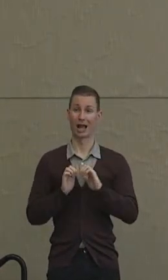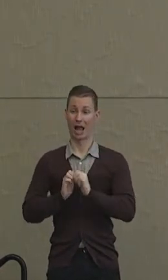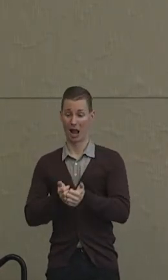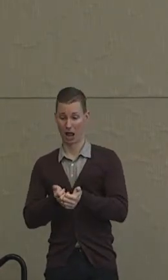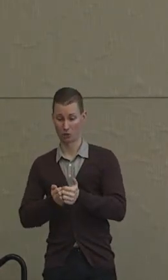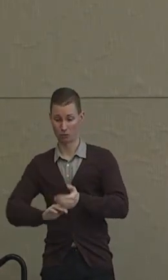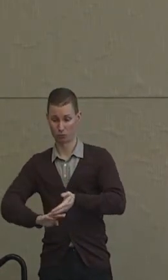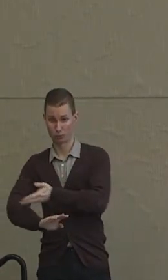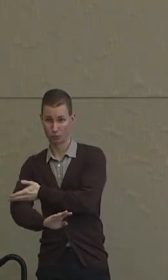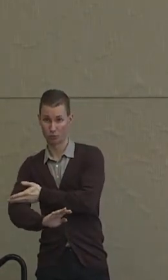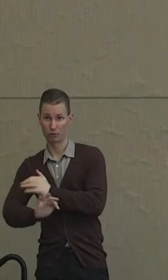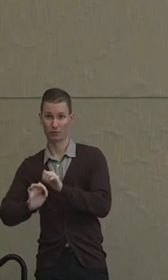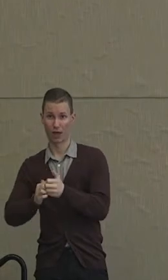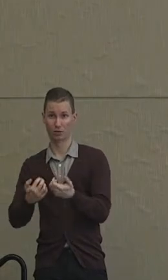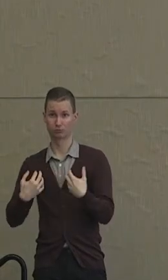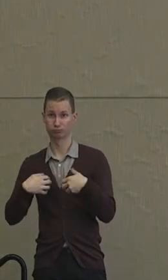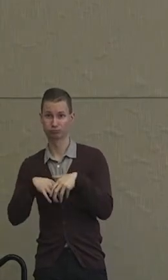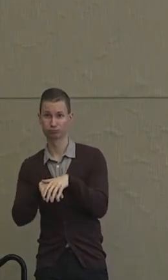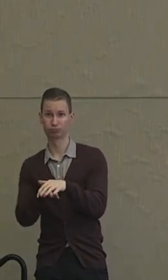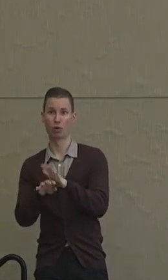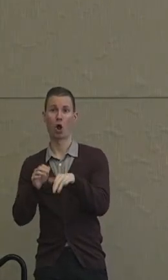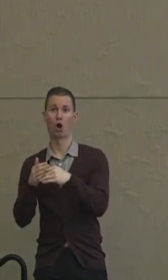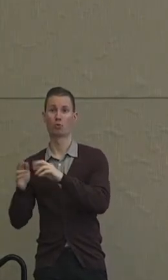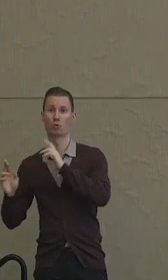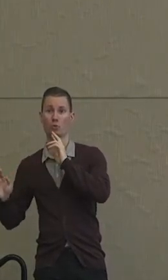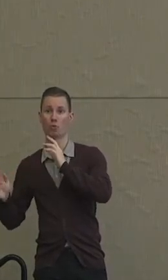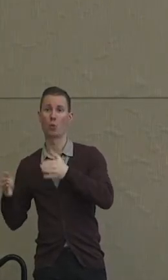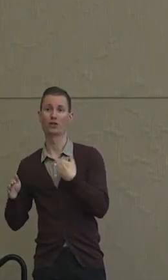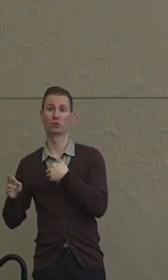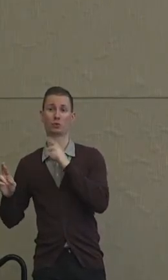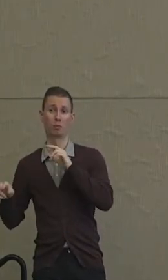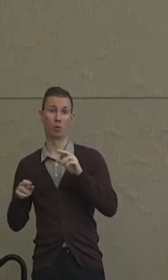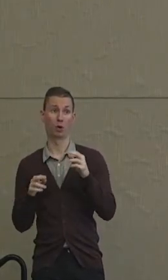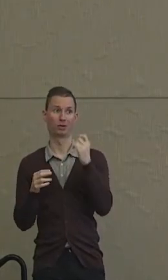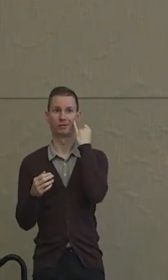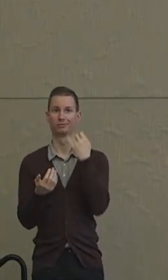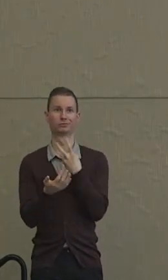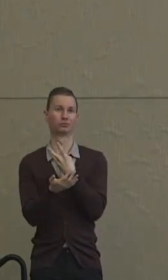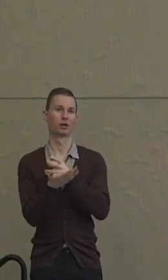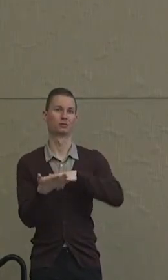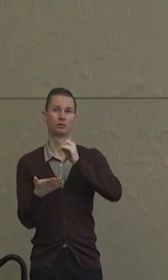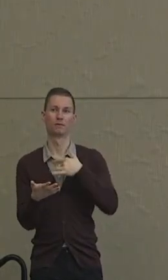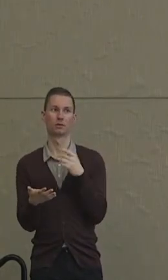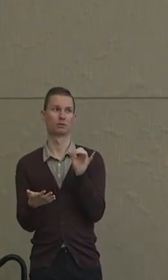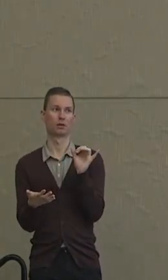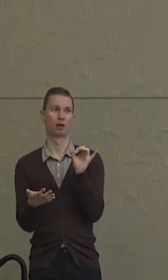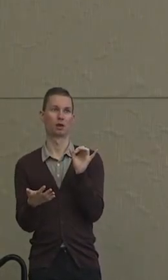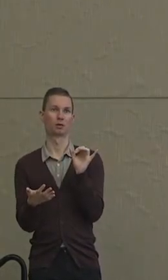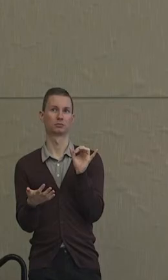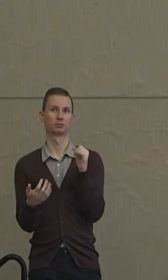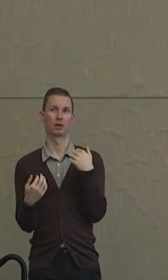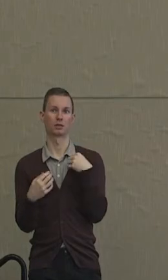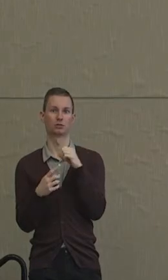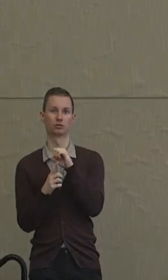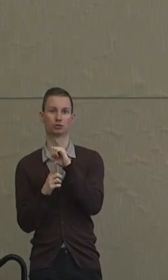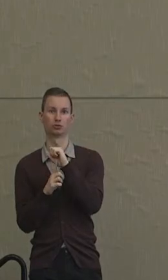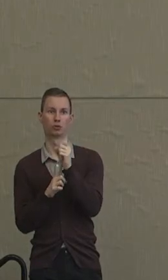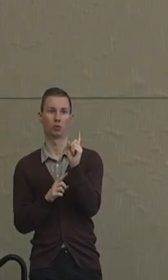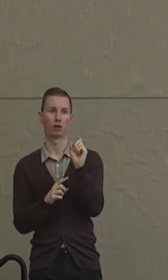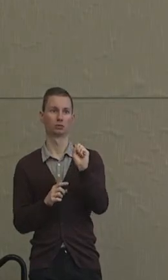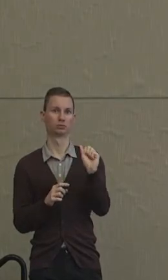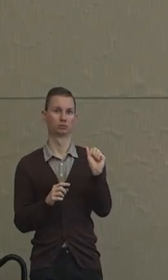to improve and streamline maybe the reporting mechanisms when a graduate student feels like there's been a case of sexual harassment, right?